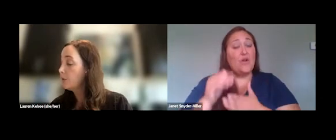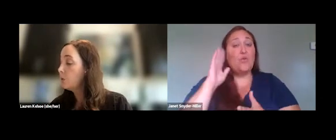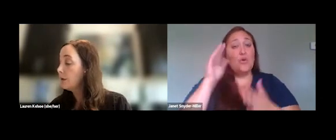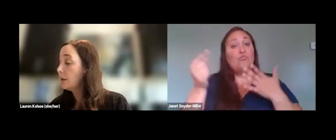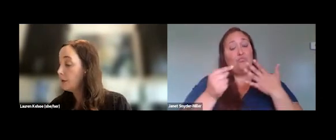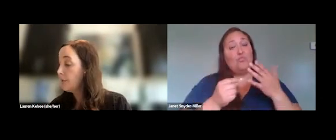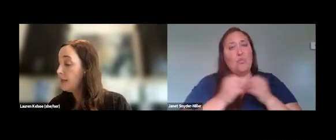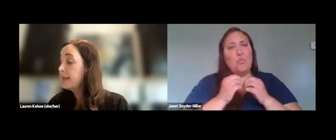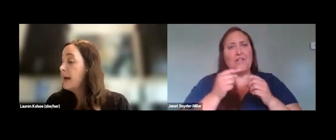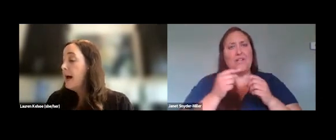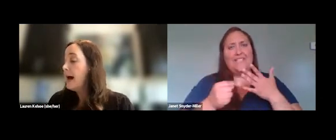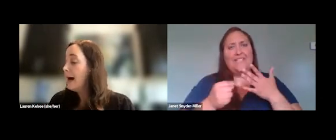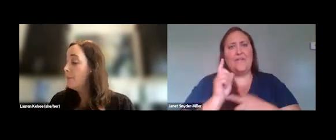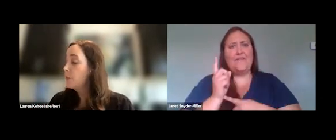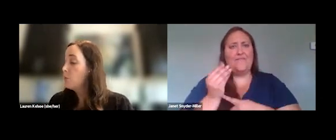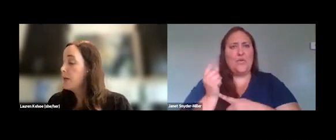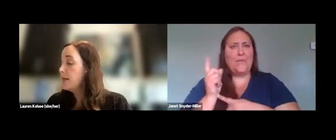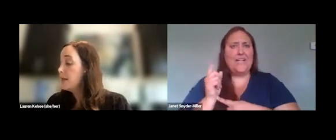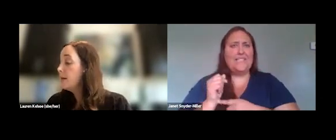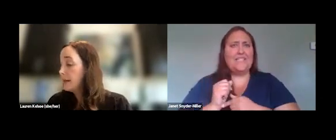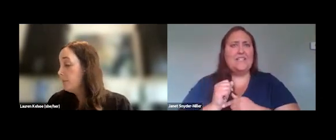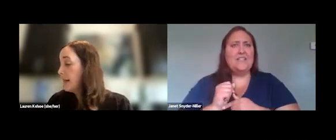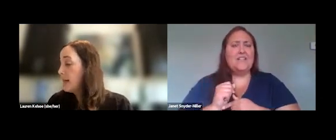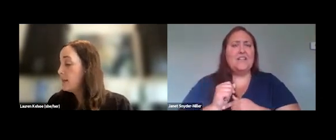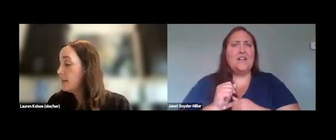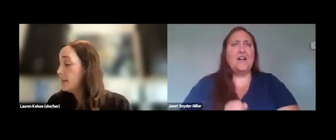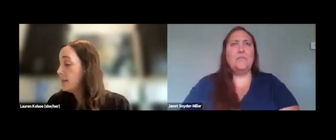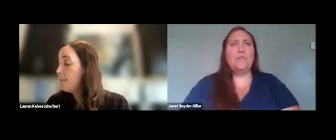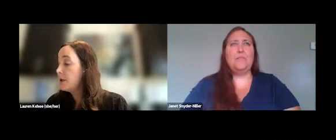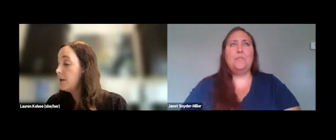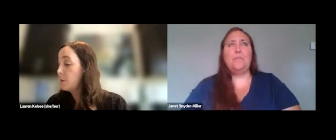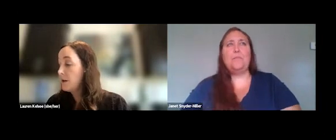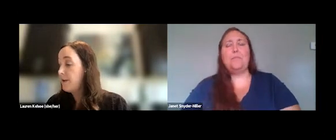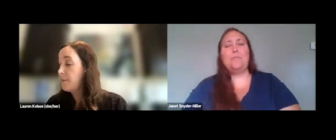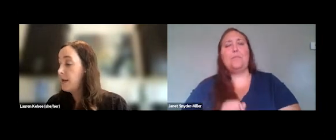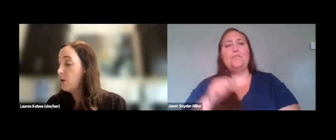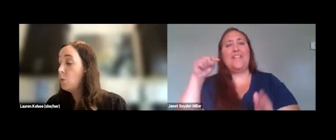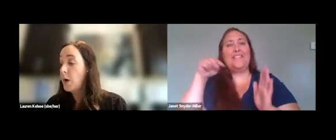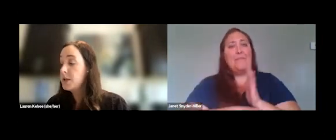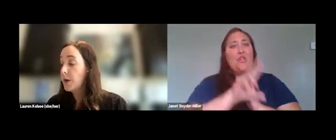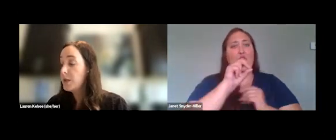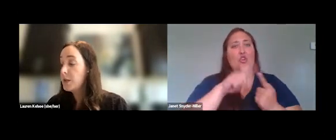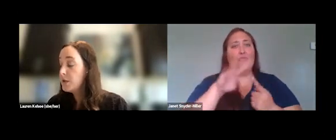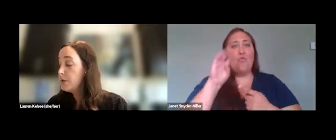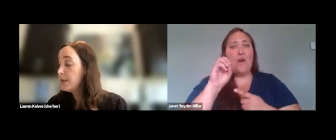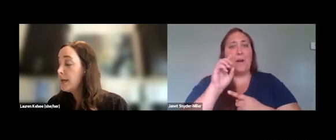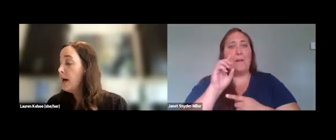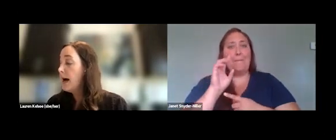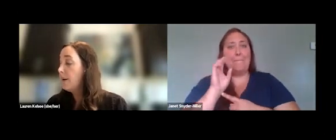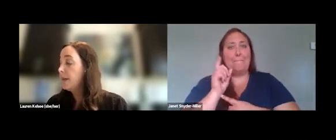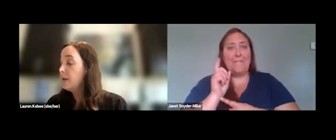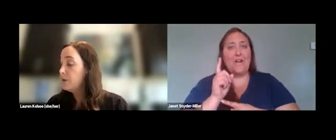in a couple of minutes. We again planned in-depth 30 to 45-minute one-to-one